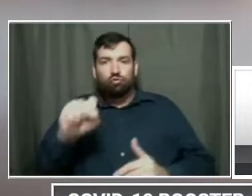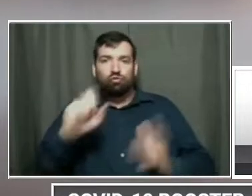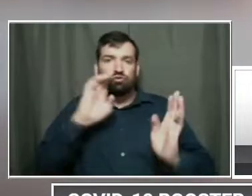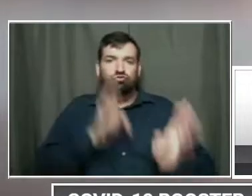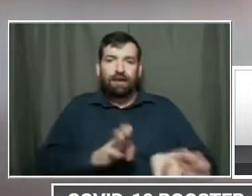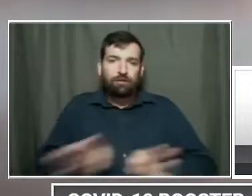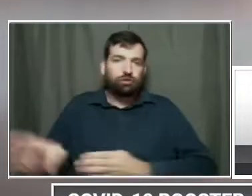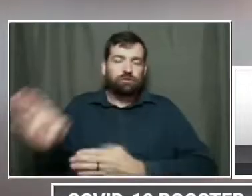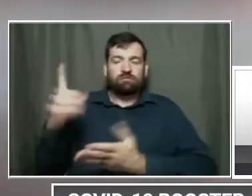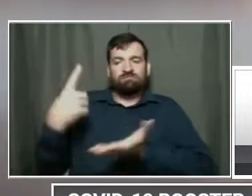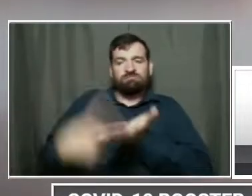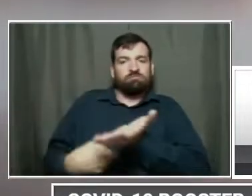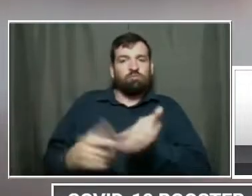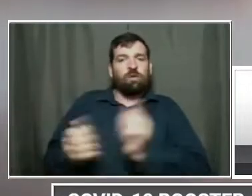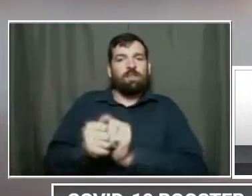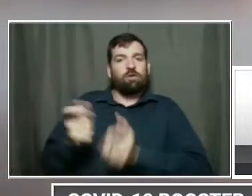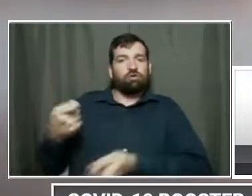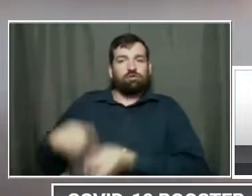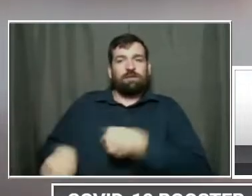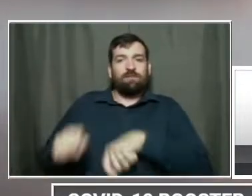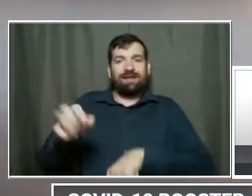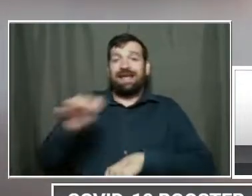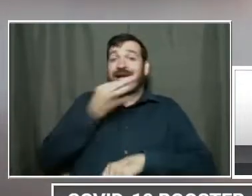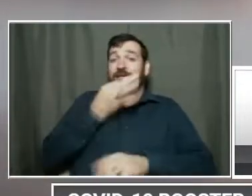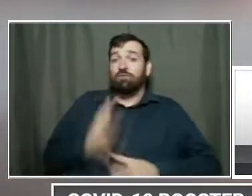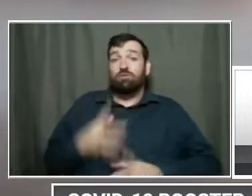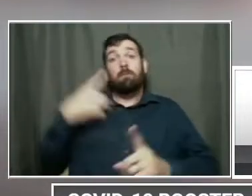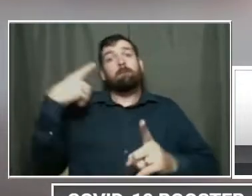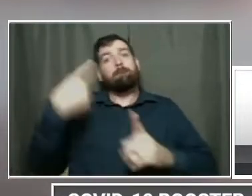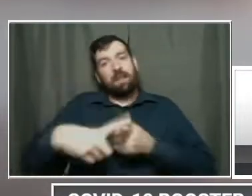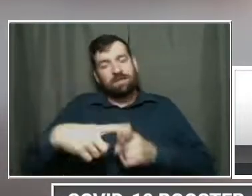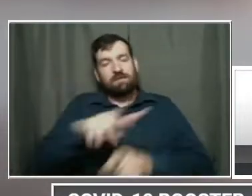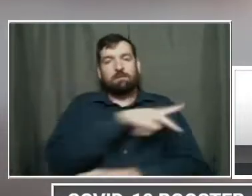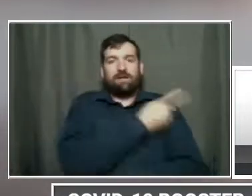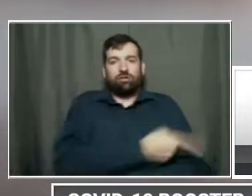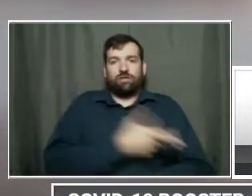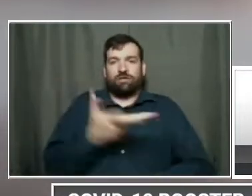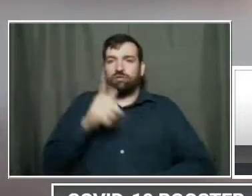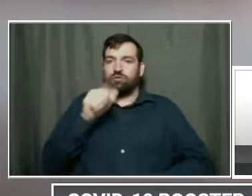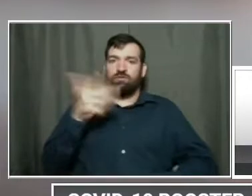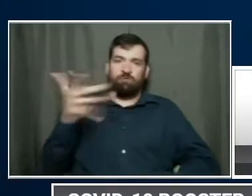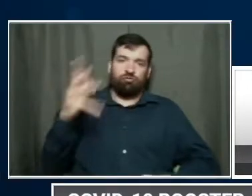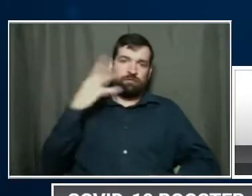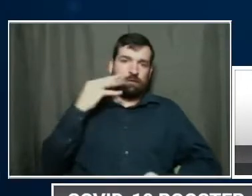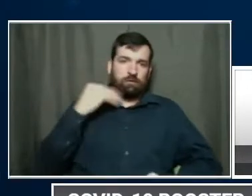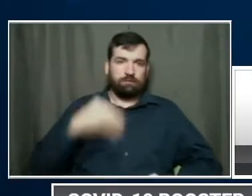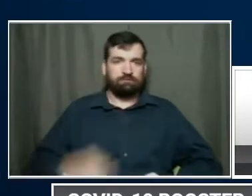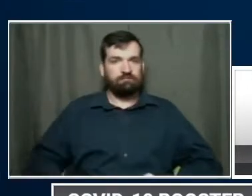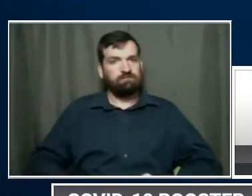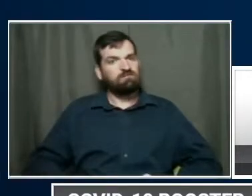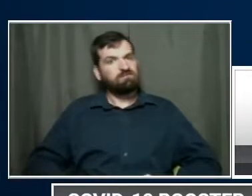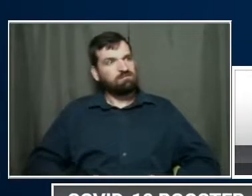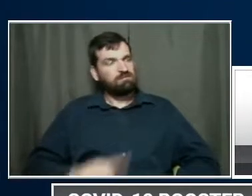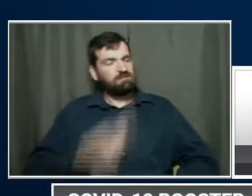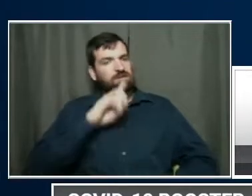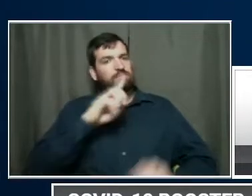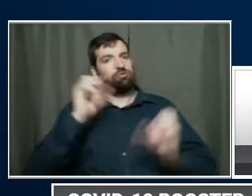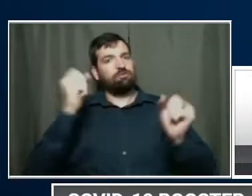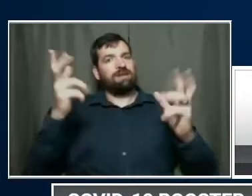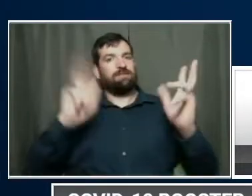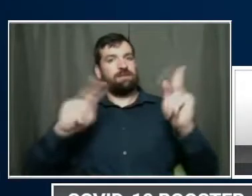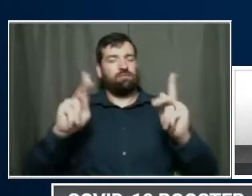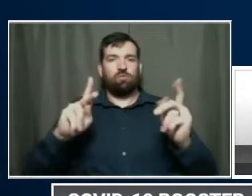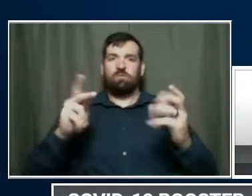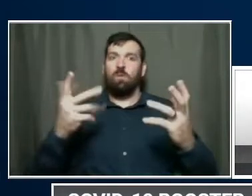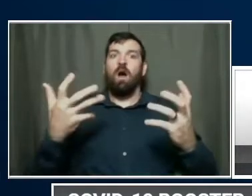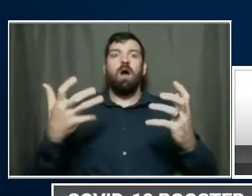transplant experts, and also to hear directly from patients who've been through this experience. Well, I would imagine, Haley, there's a lot of people who would love to do this. They